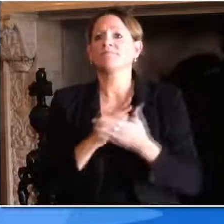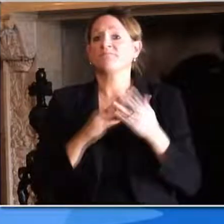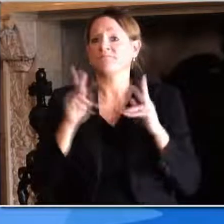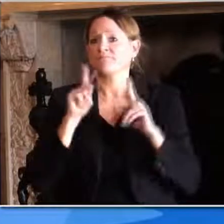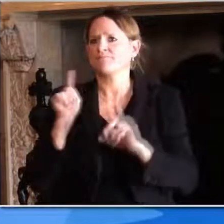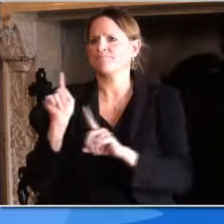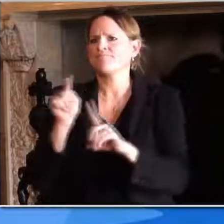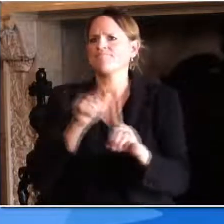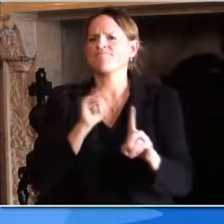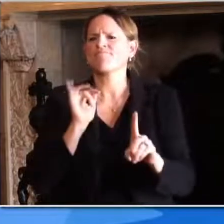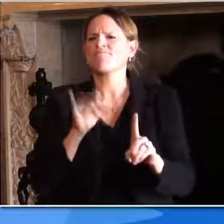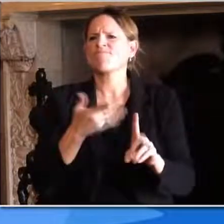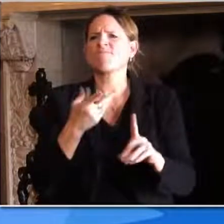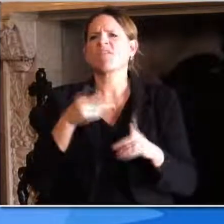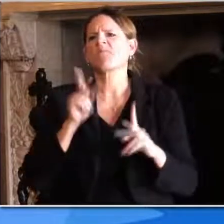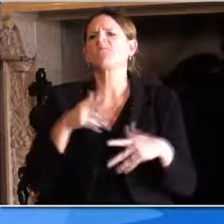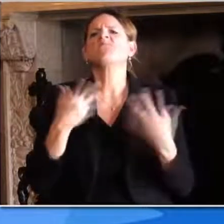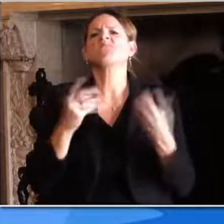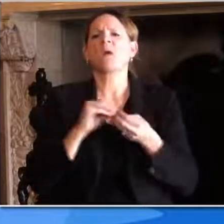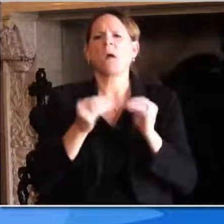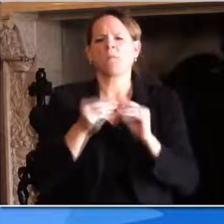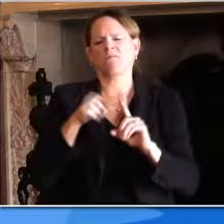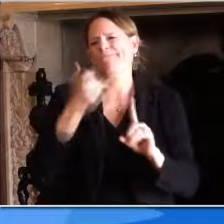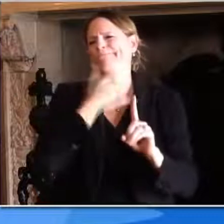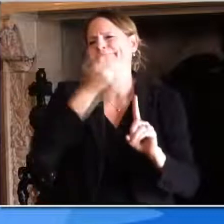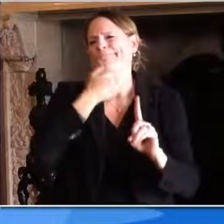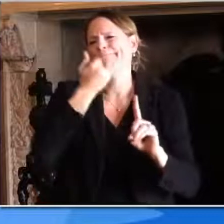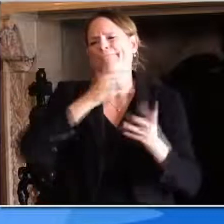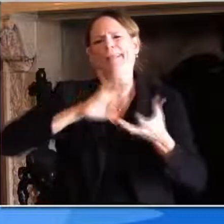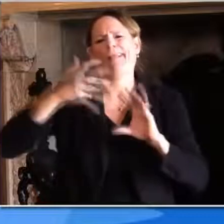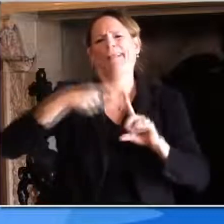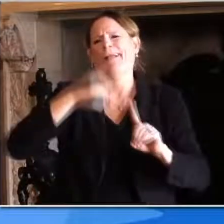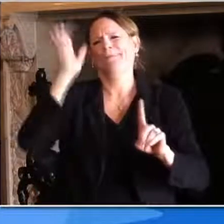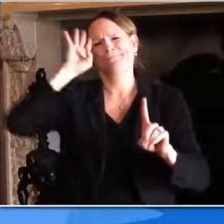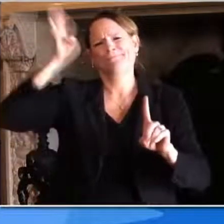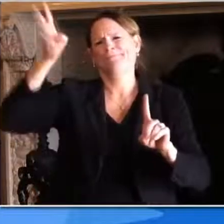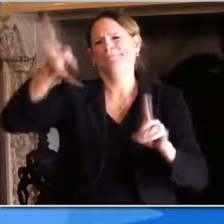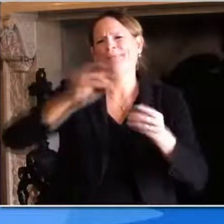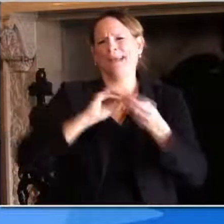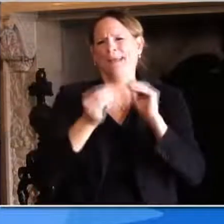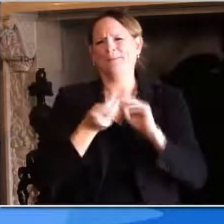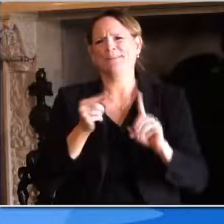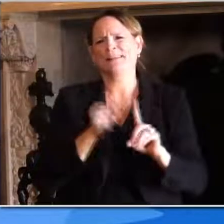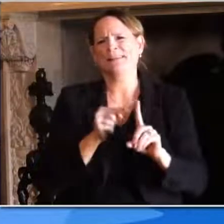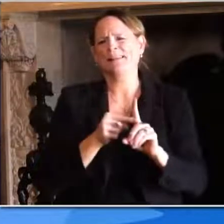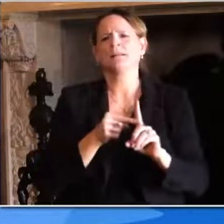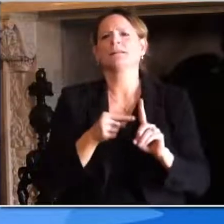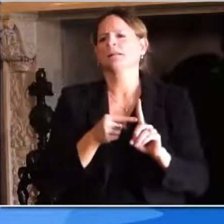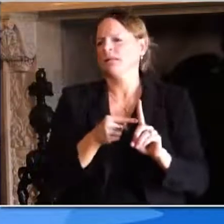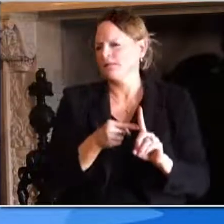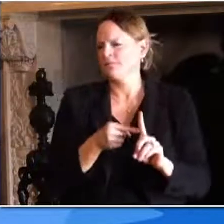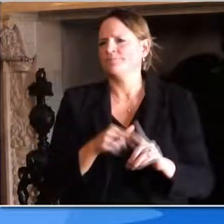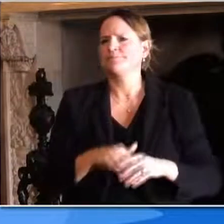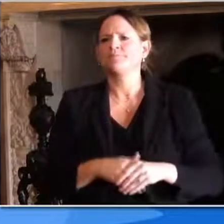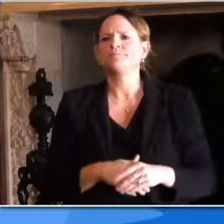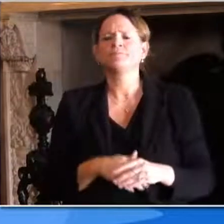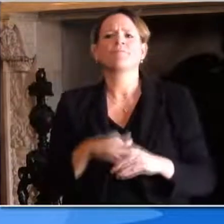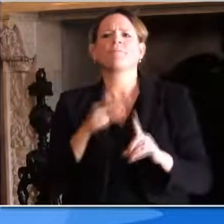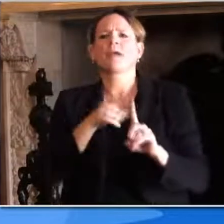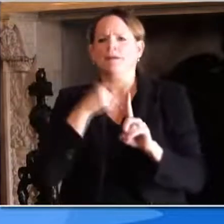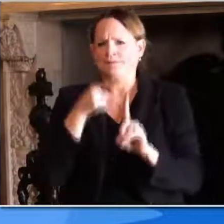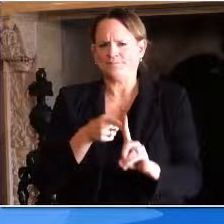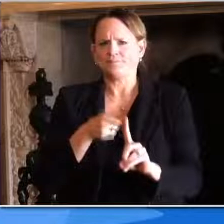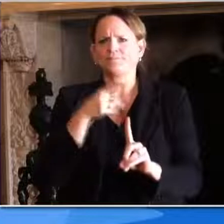truth of the numbers, given the fact that there's been some issues with certain county counts. I guess, and this is a question for the governor, by the